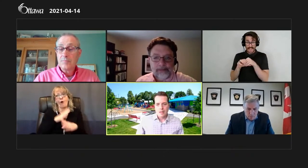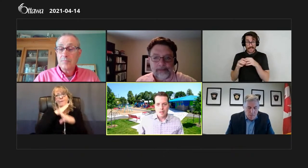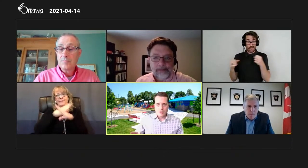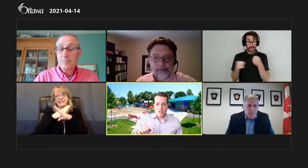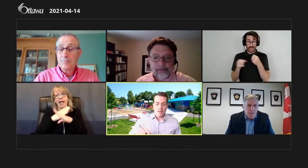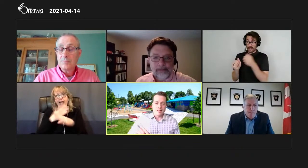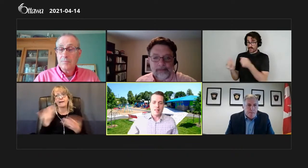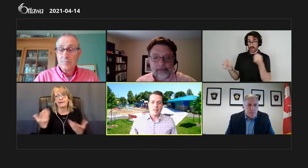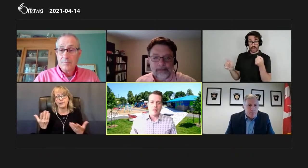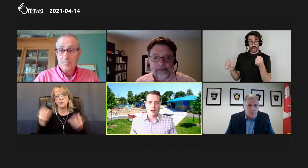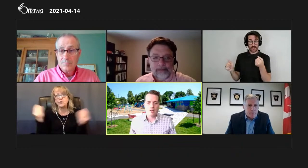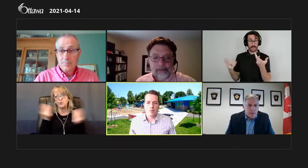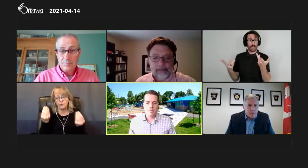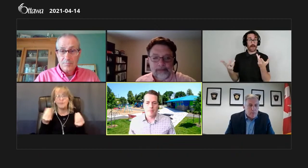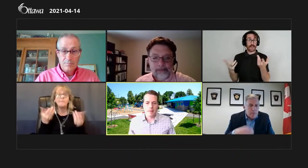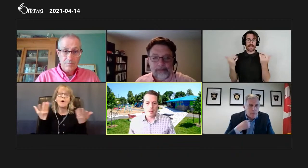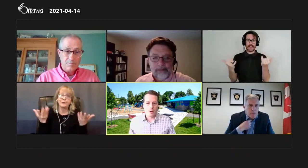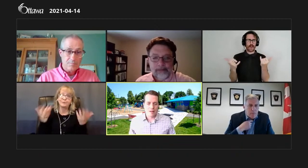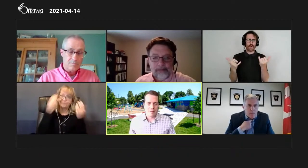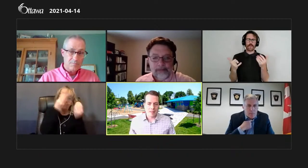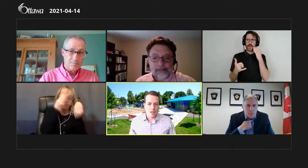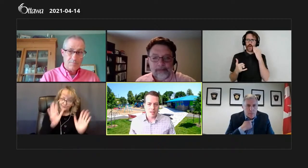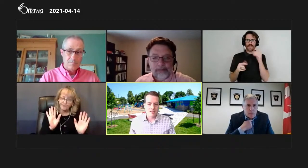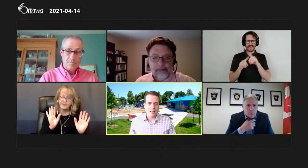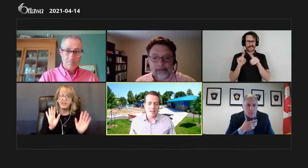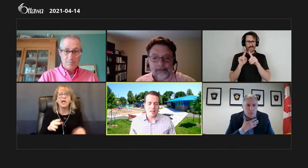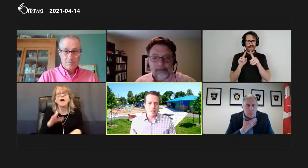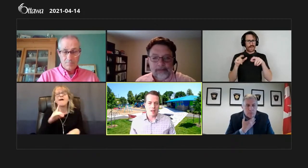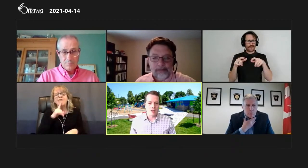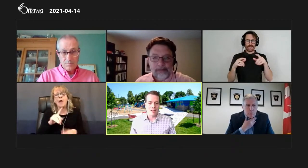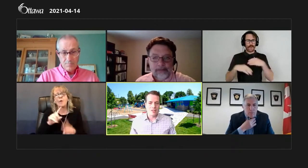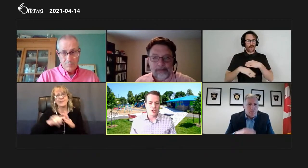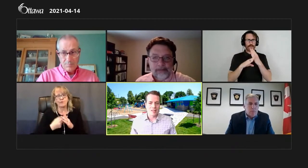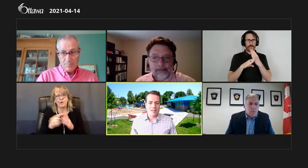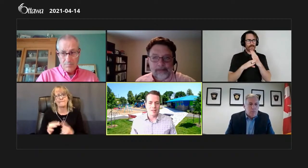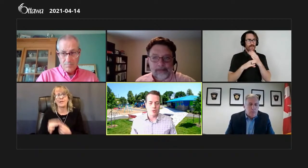We start to understand where are the obstacles and the barriers.